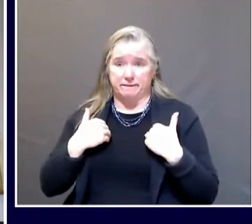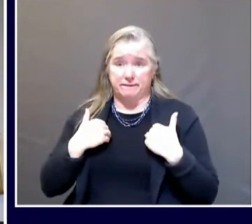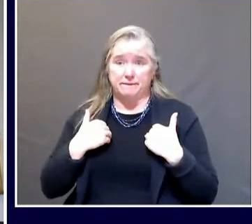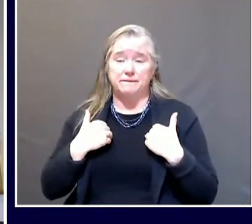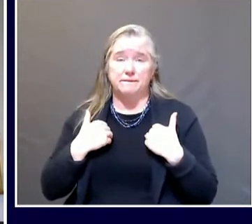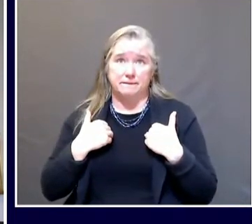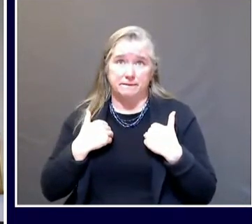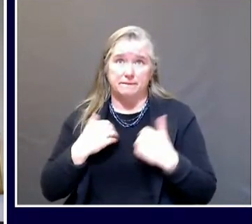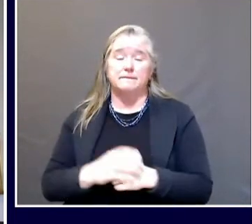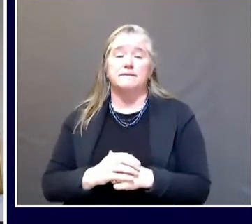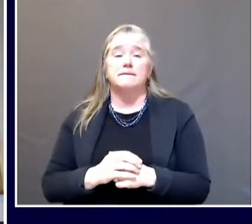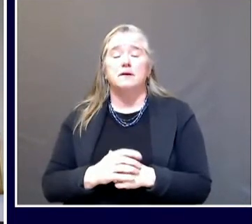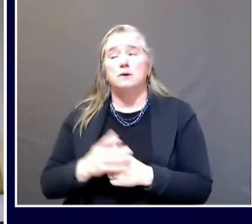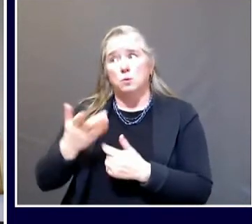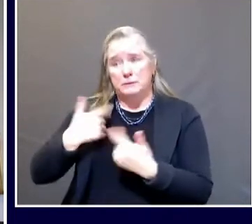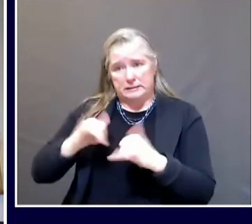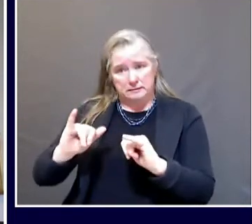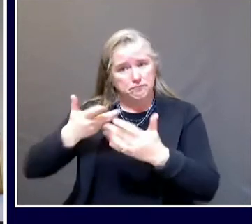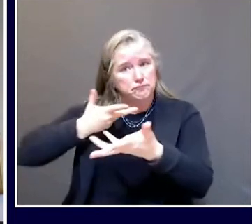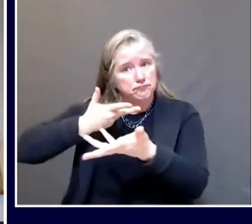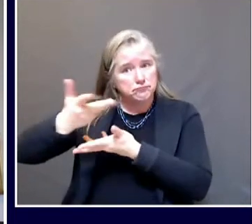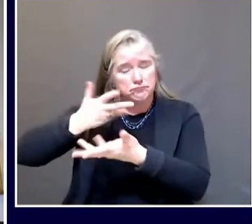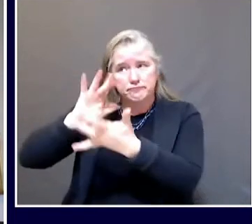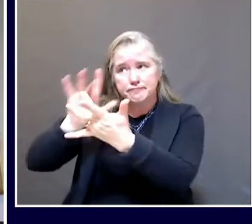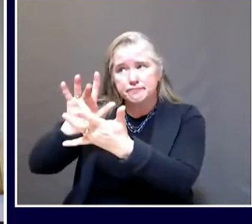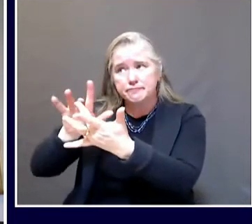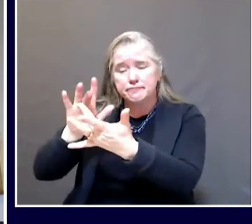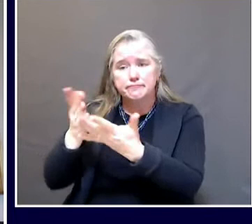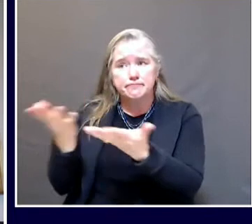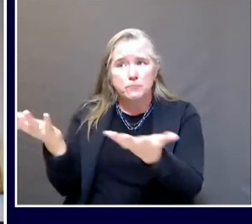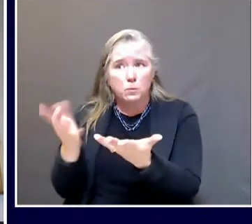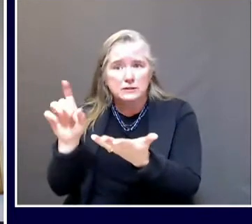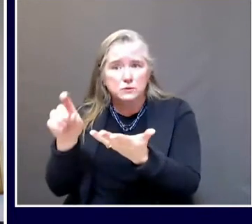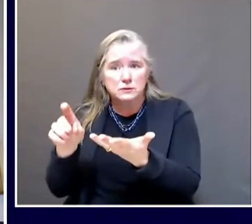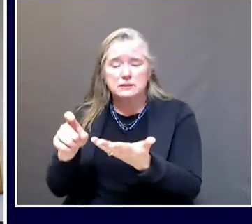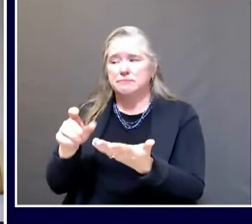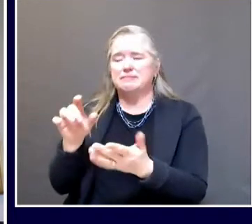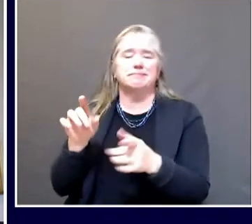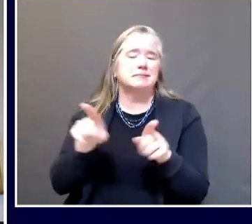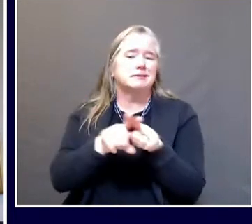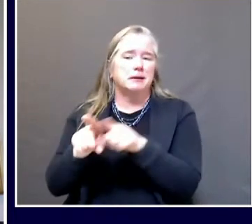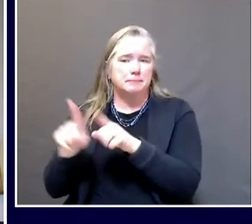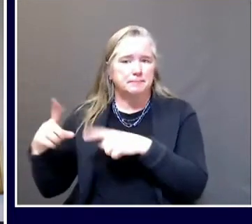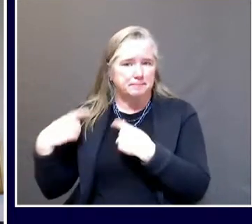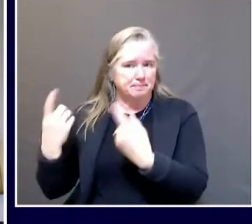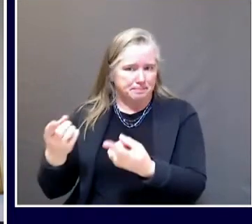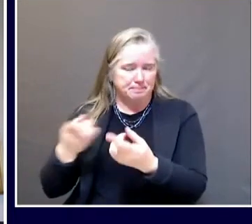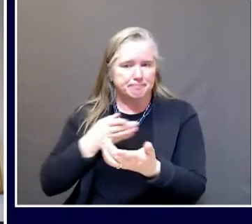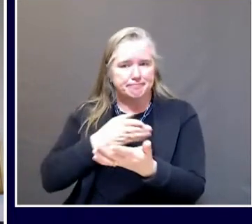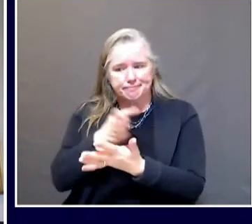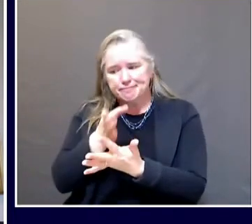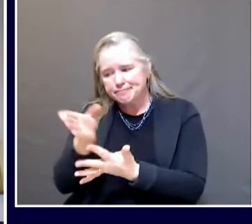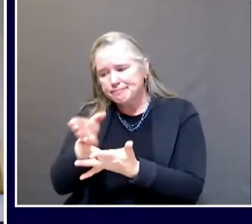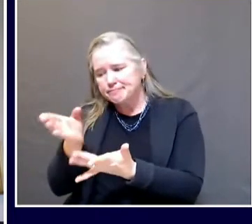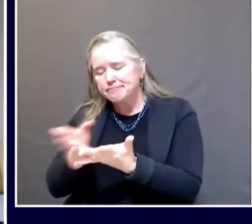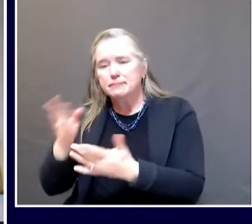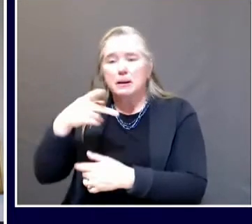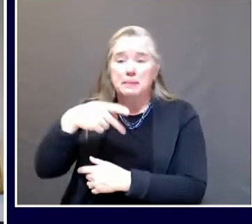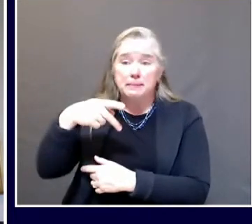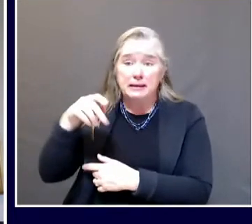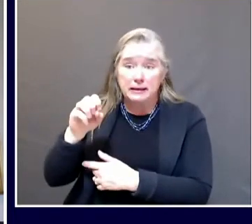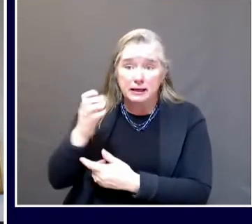We're continuing to work with Dexter Healthcare on all the various fronts that we do with respect to COVID outbreaks, including